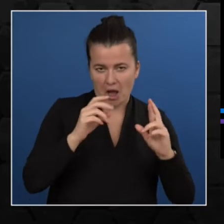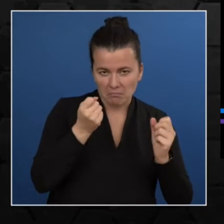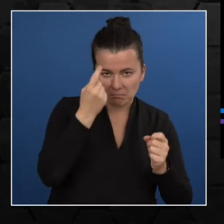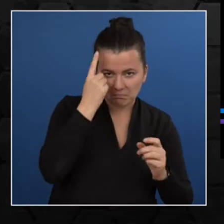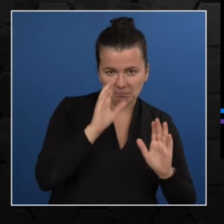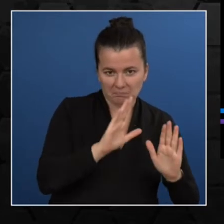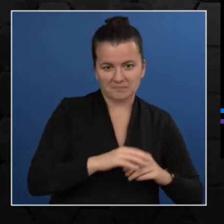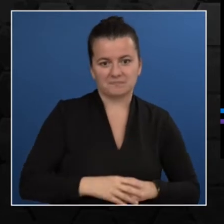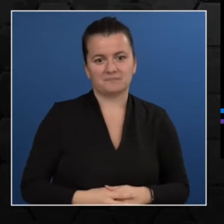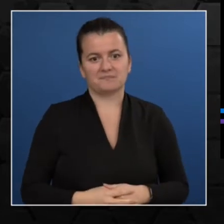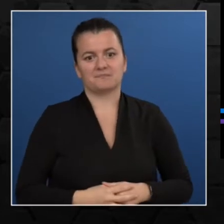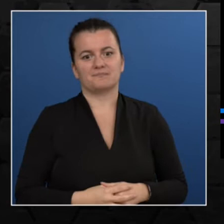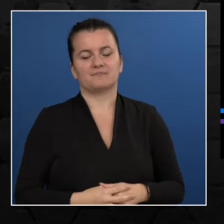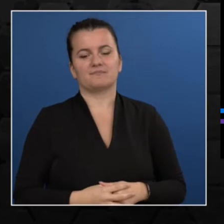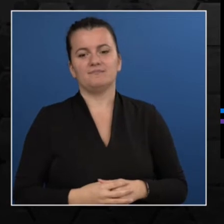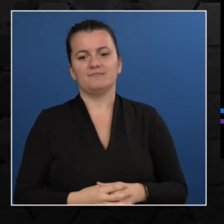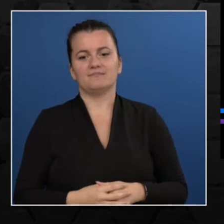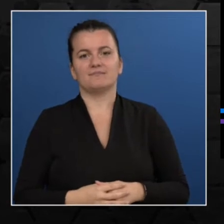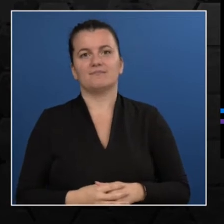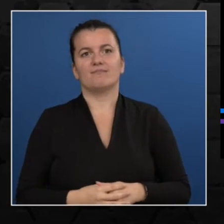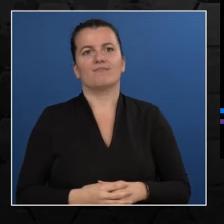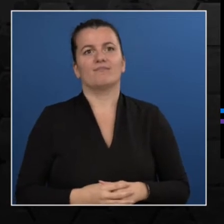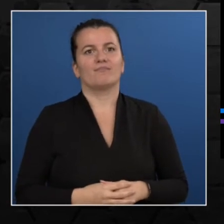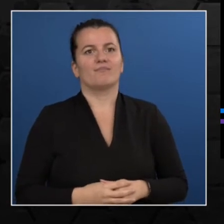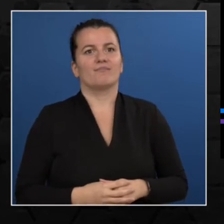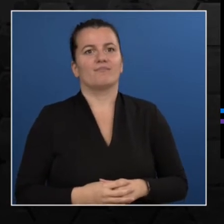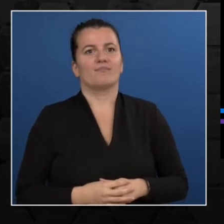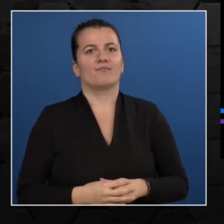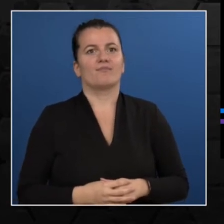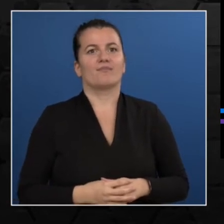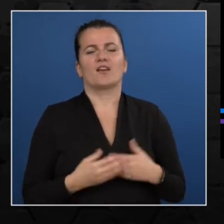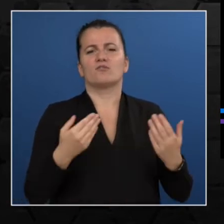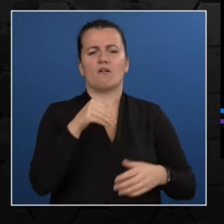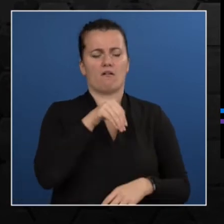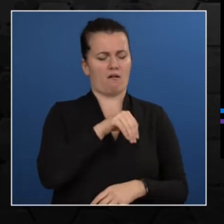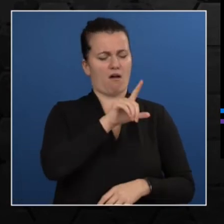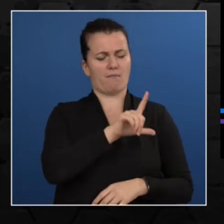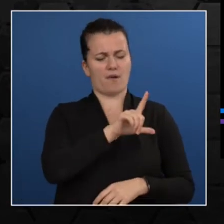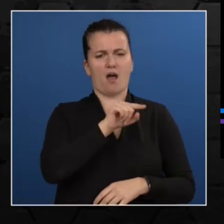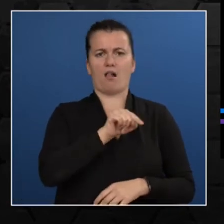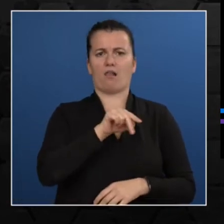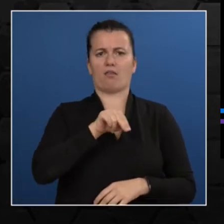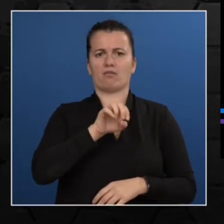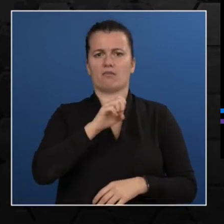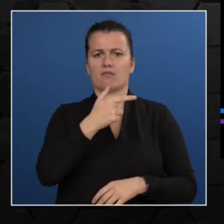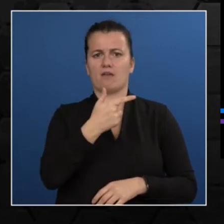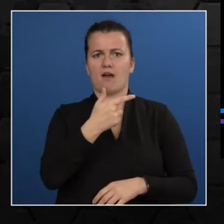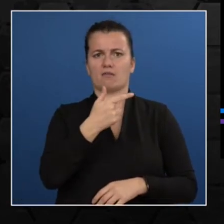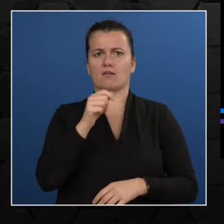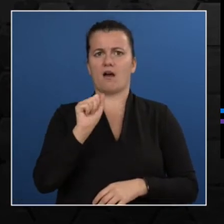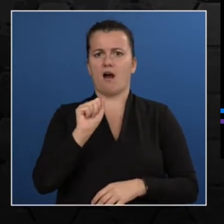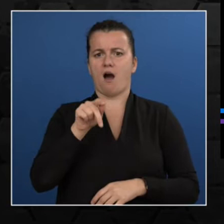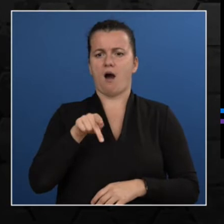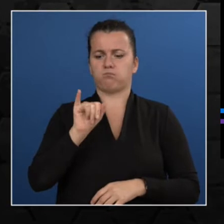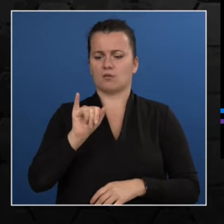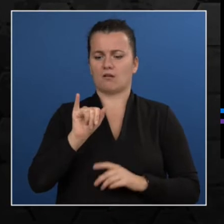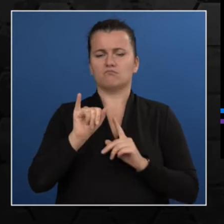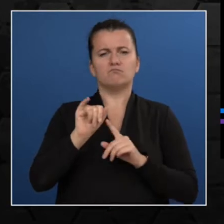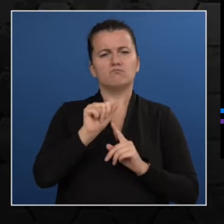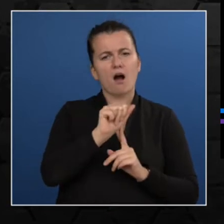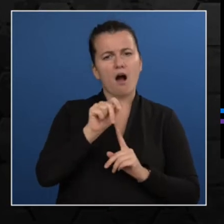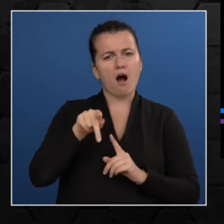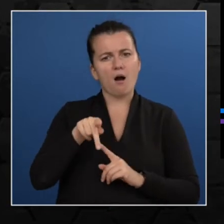Moving on. So I mentioned about ML.NET API. So API, what is an API? API is